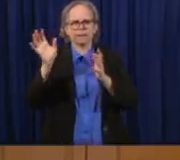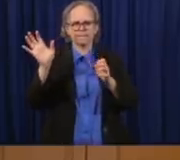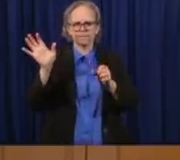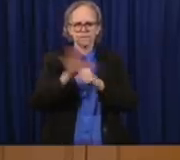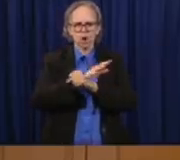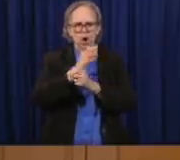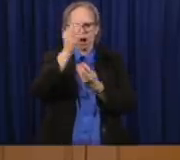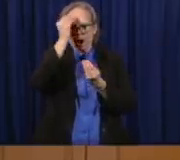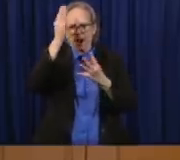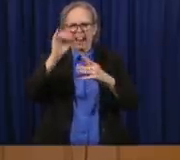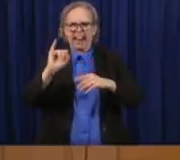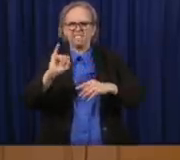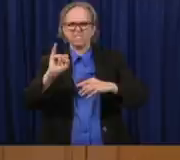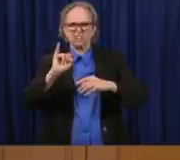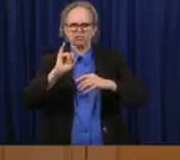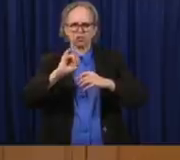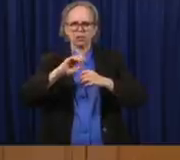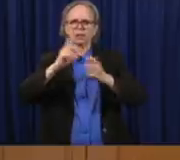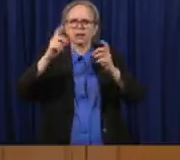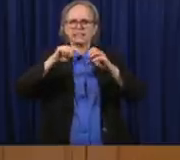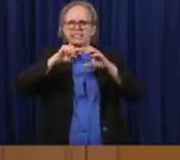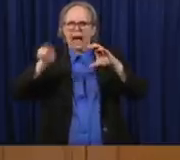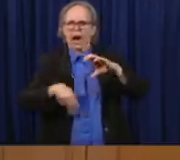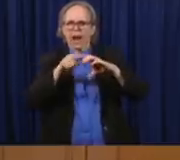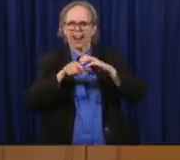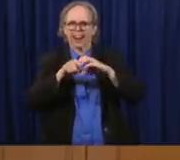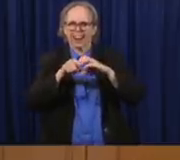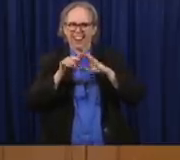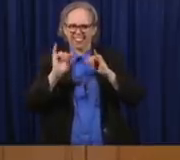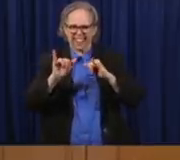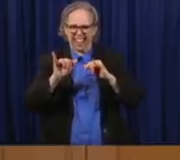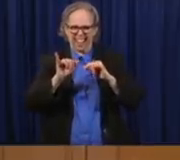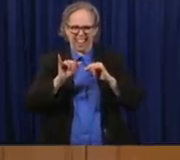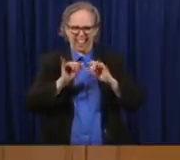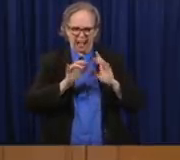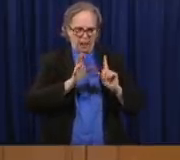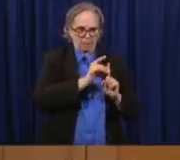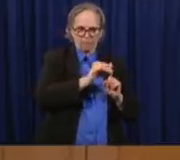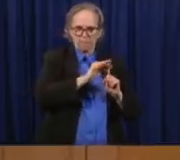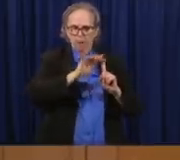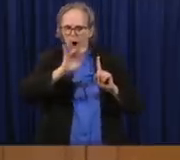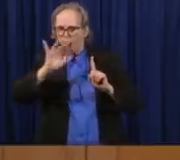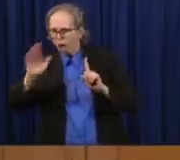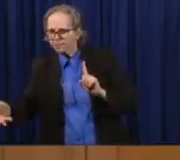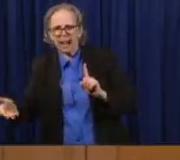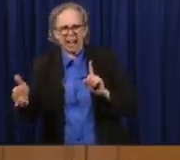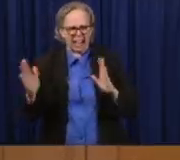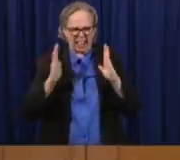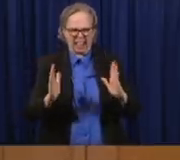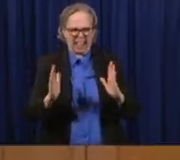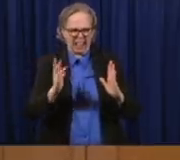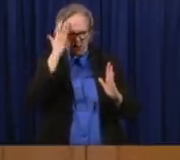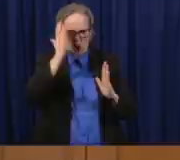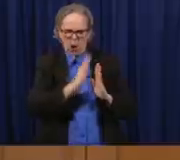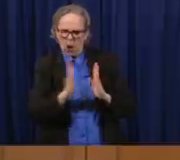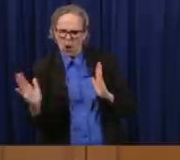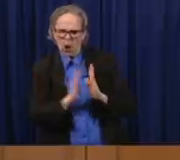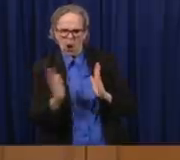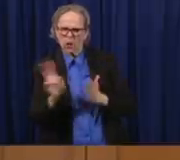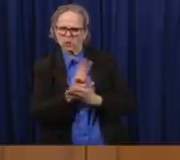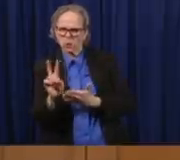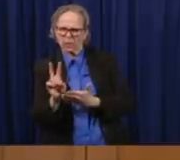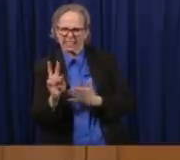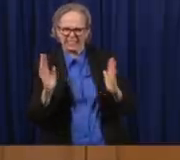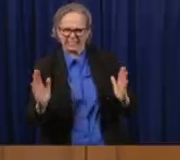and see what impact it's had. So that's what I predict, no matter what model and who studied this anywhere in the world. And